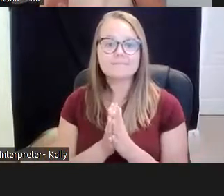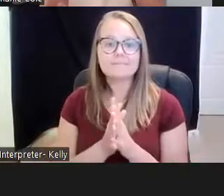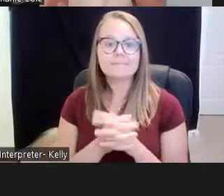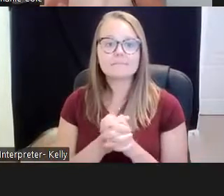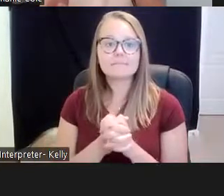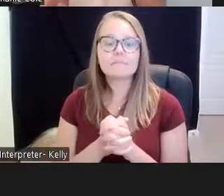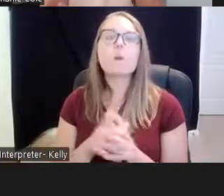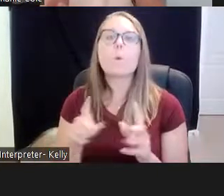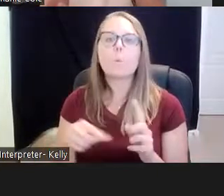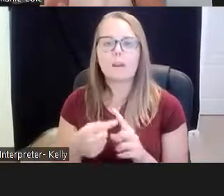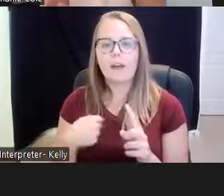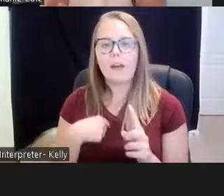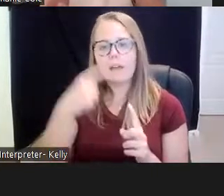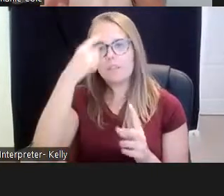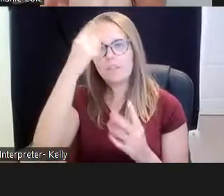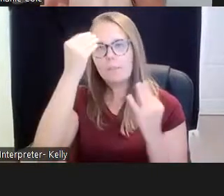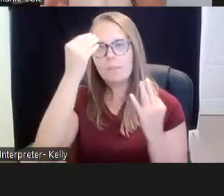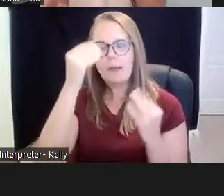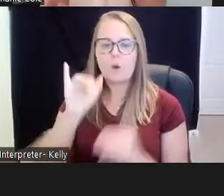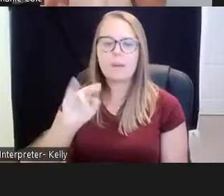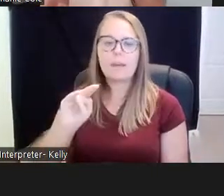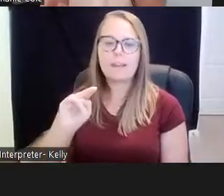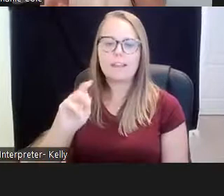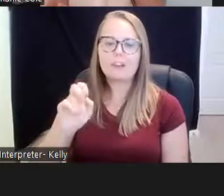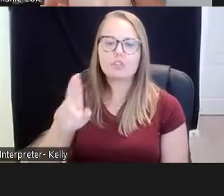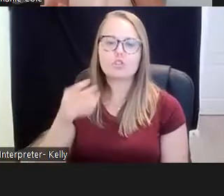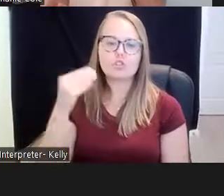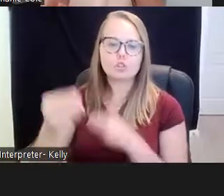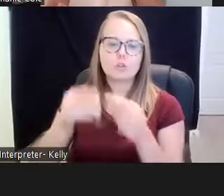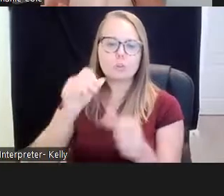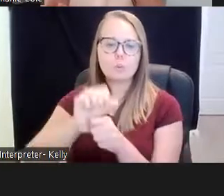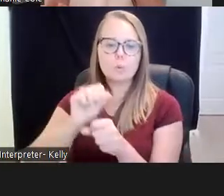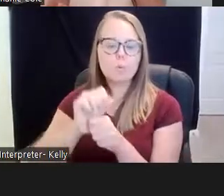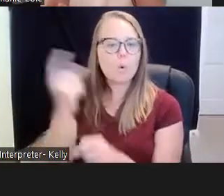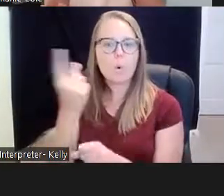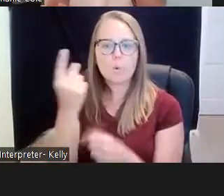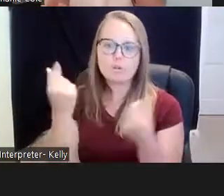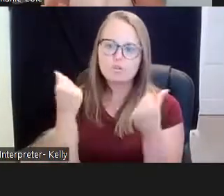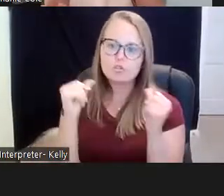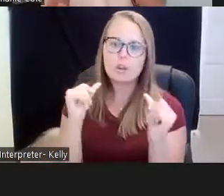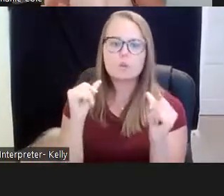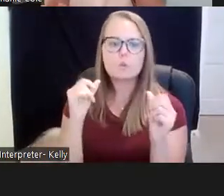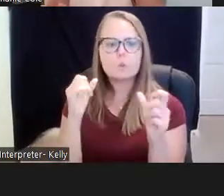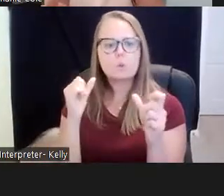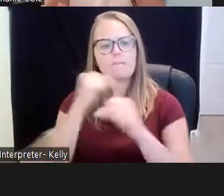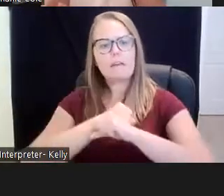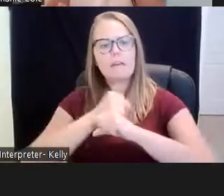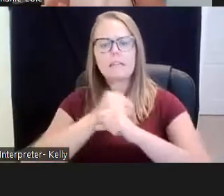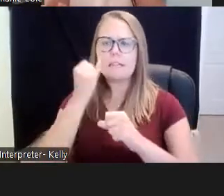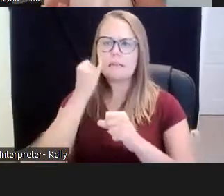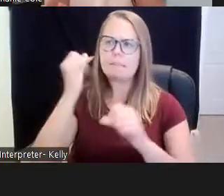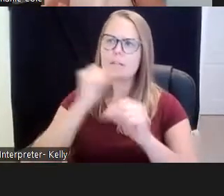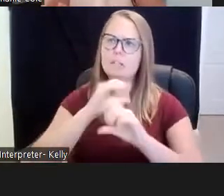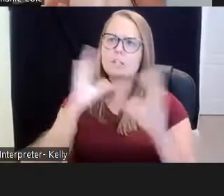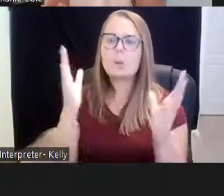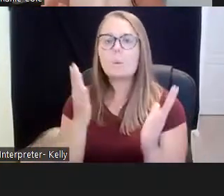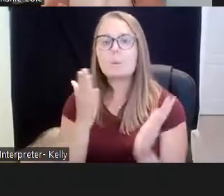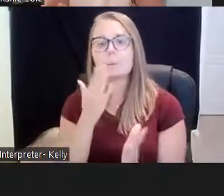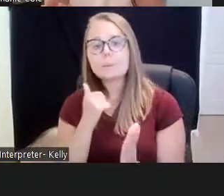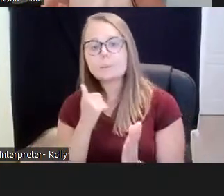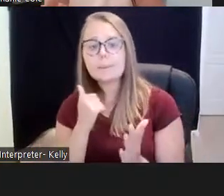When I think about intergenerational work also, because as we're always trying to fight that image of it just being sort of sweet or optional